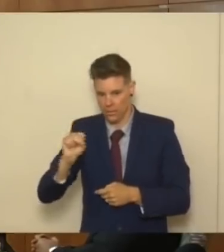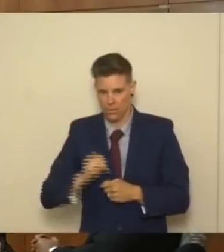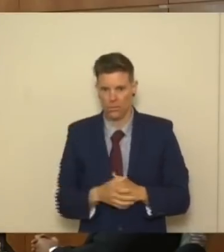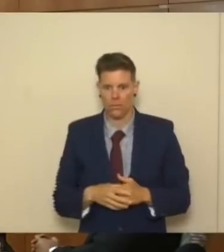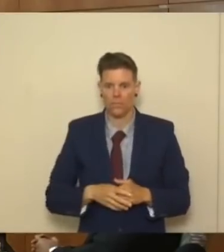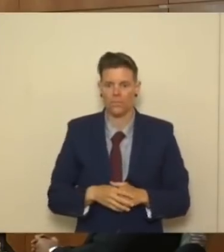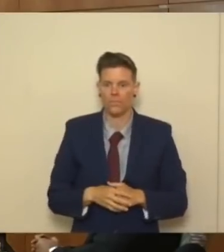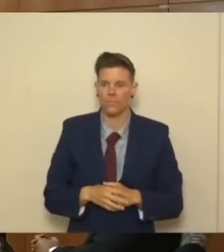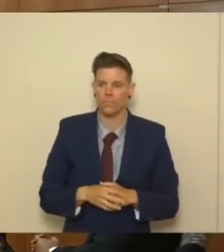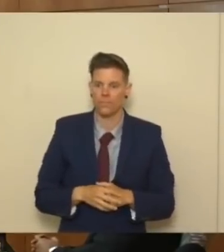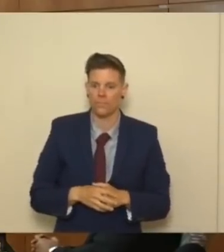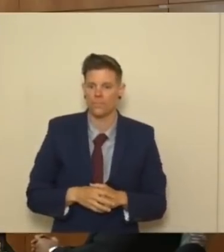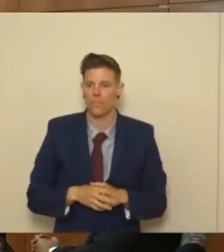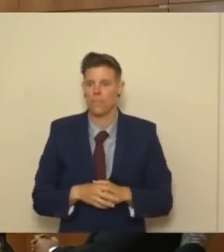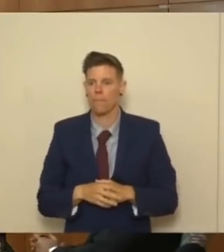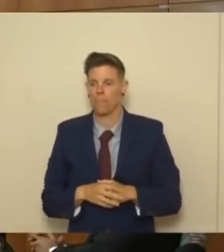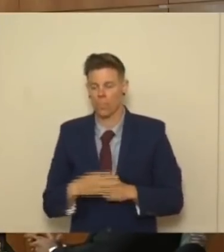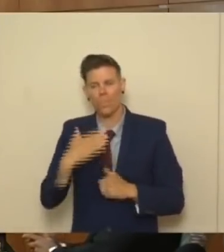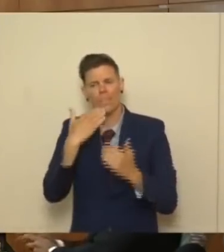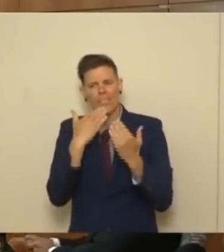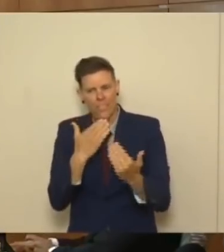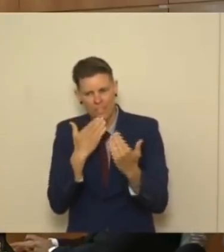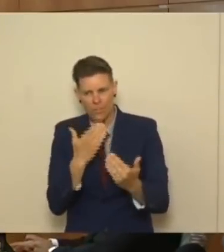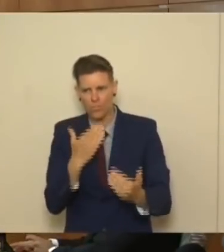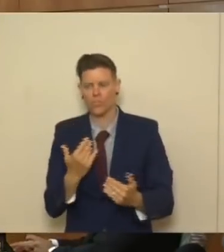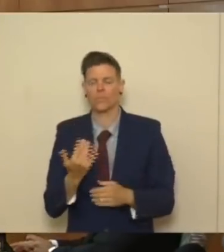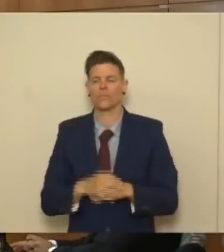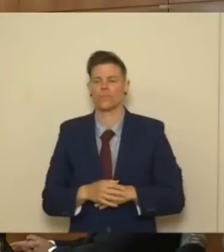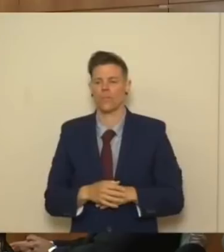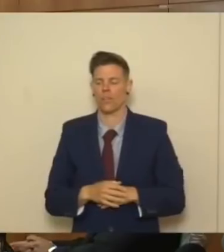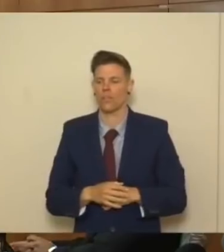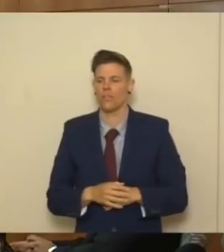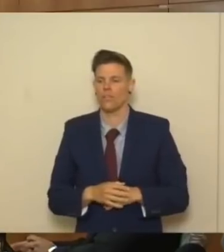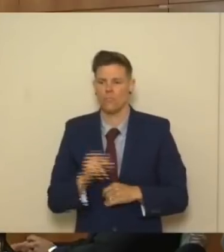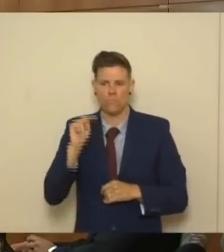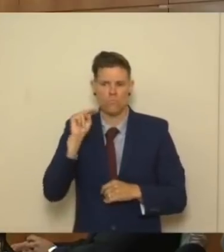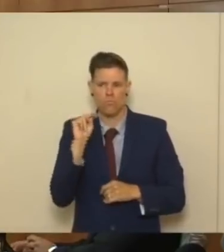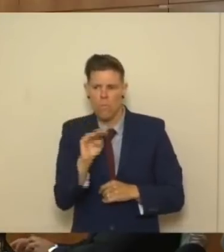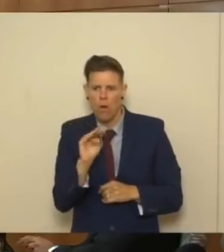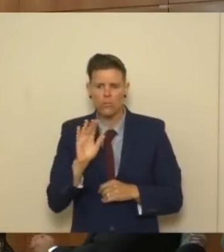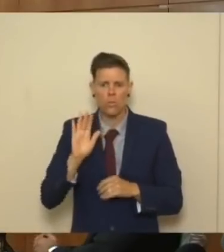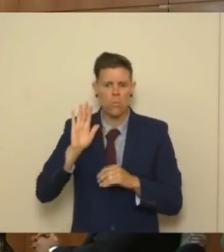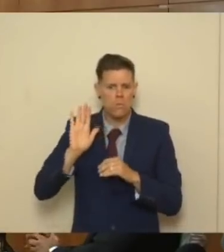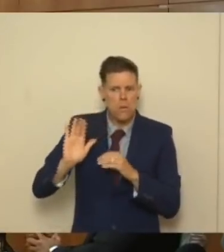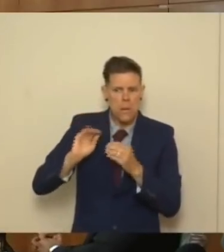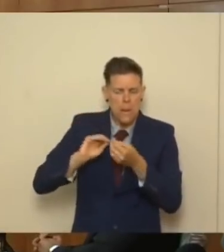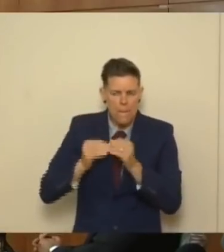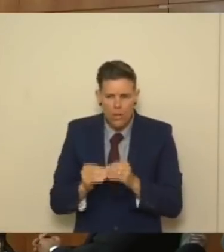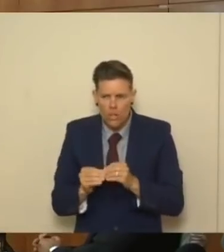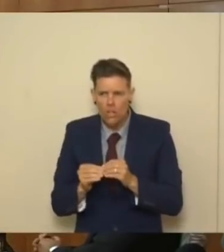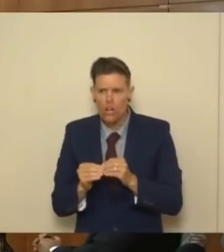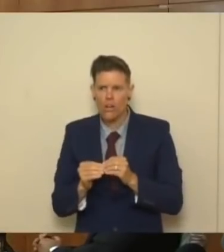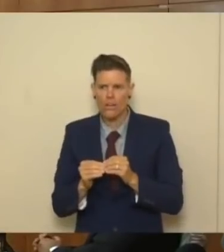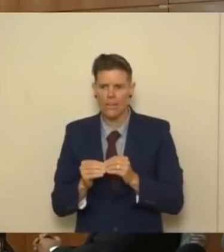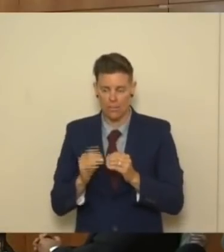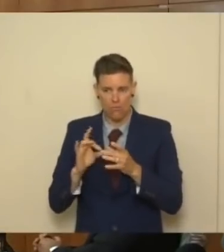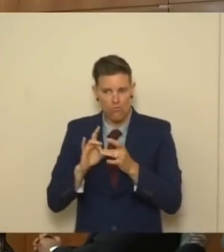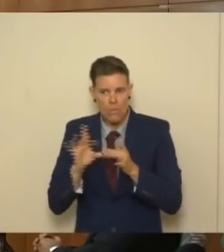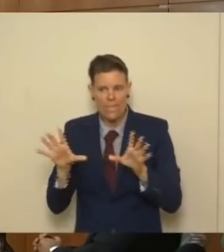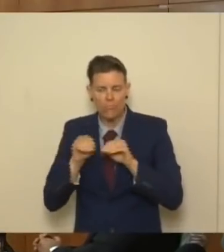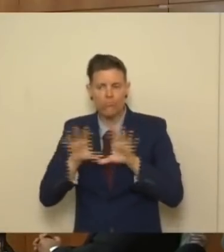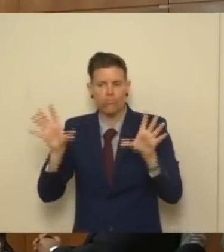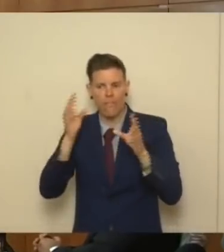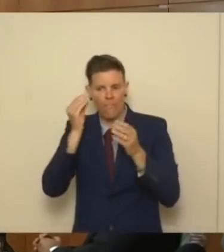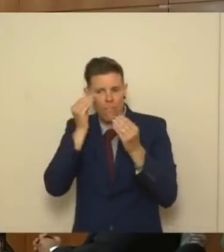for the opportunity. New Mexico has been releasing its data of cases according to counties. Our counties are